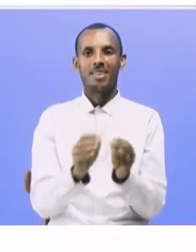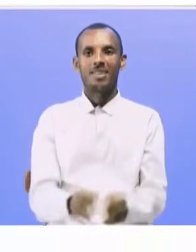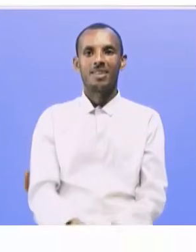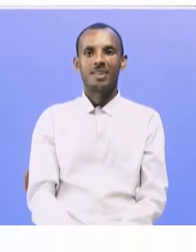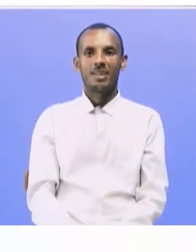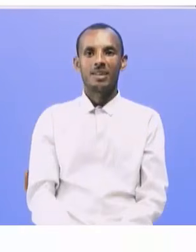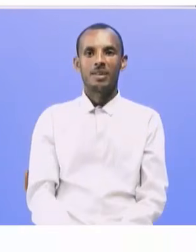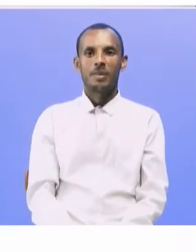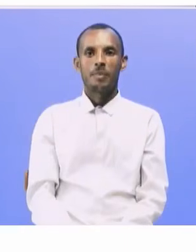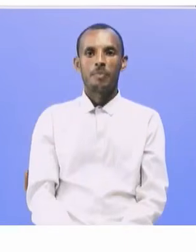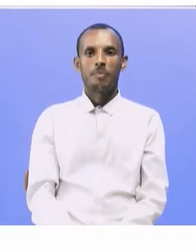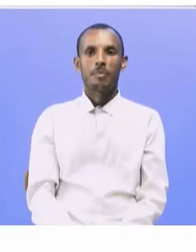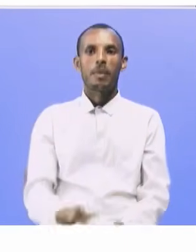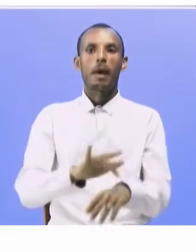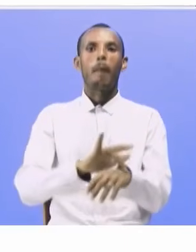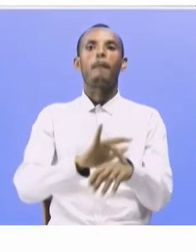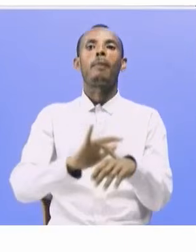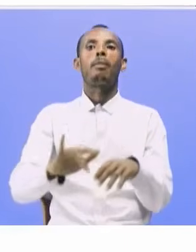Empty set.